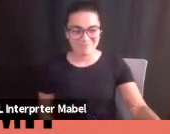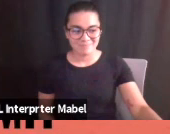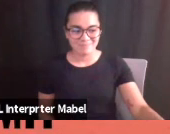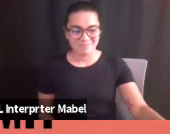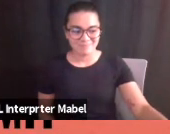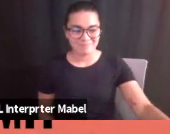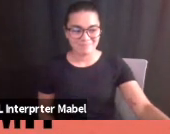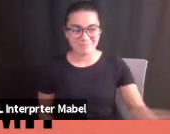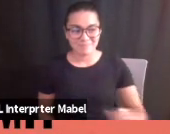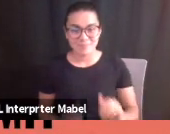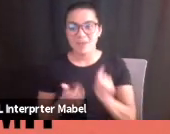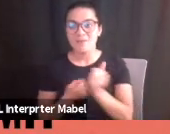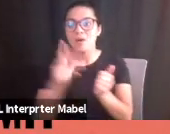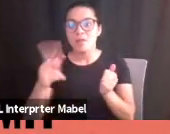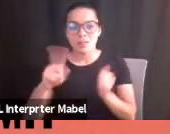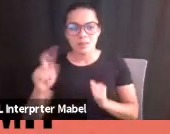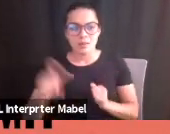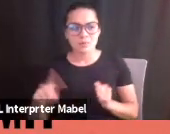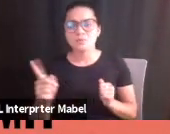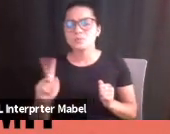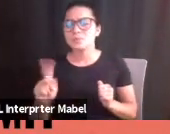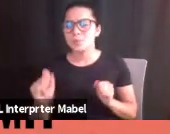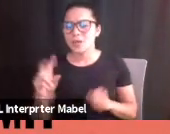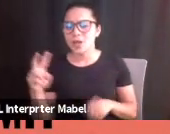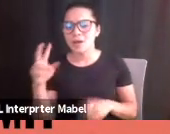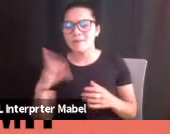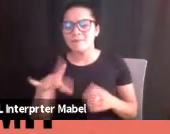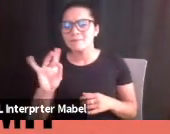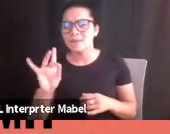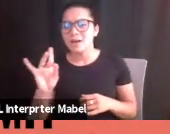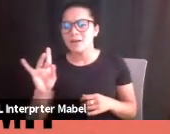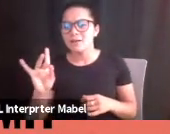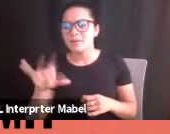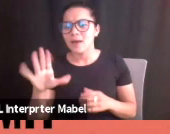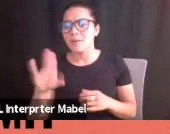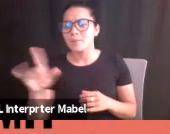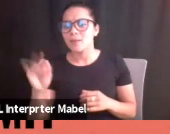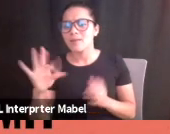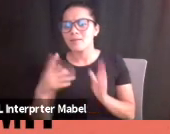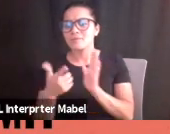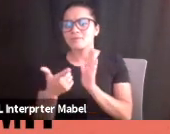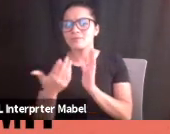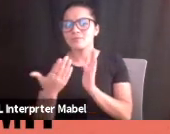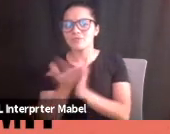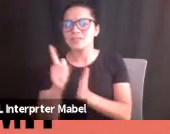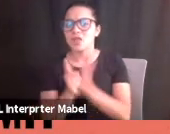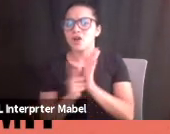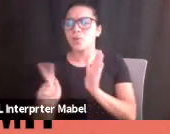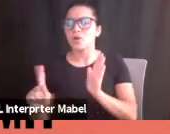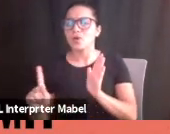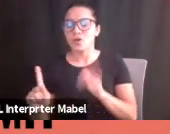And a follow-up question, what is the website to see the Model SA Survivor Bill of Rights? Yeah, so that's our